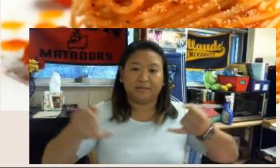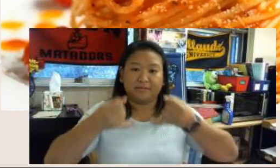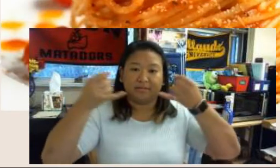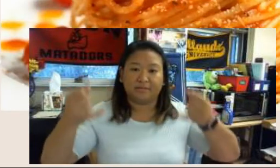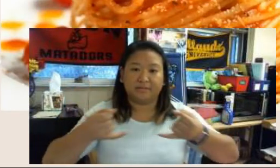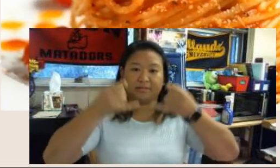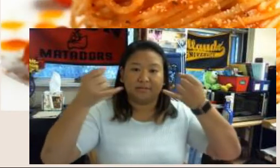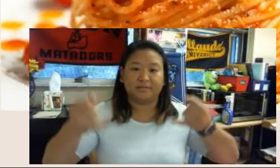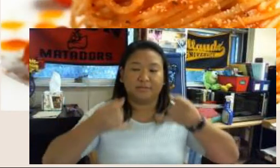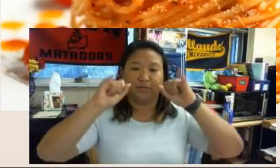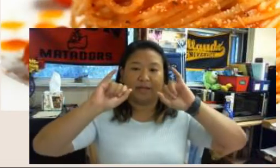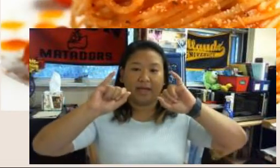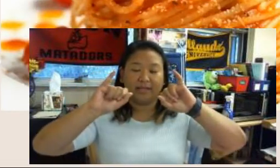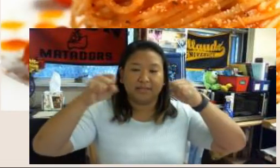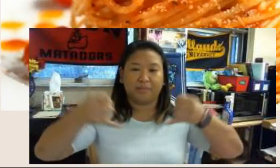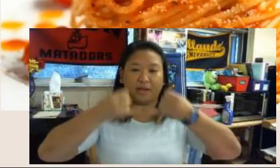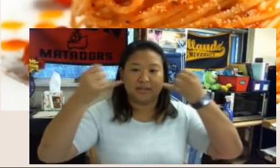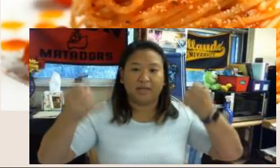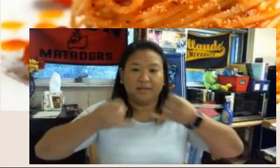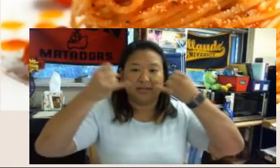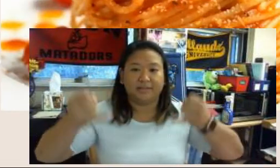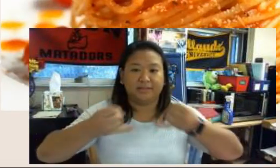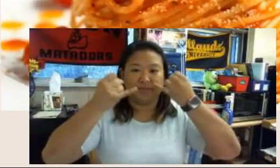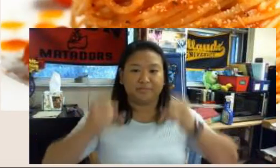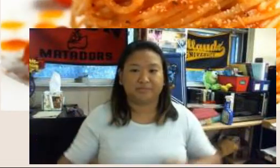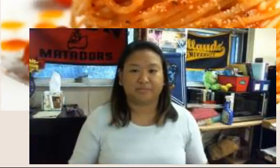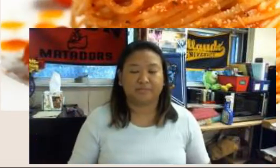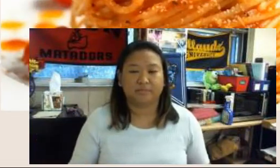Pasta, with eyes, pasta.